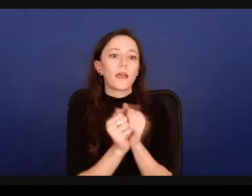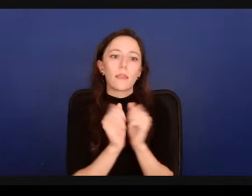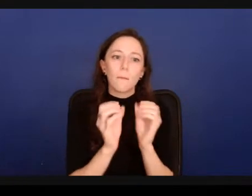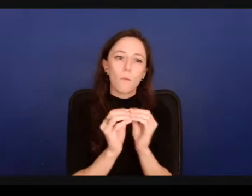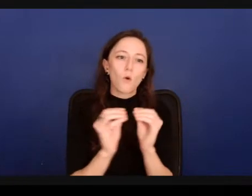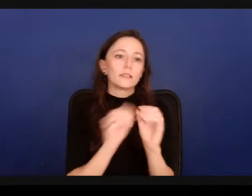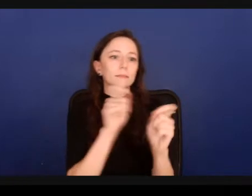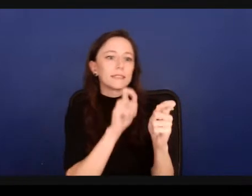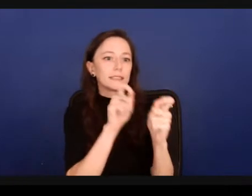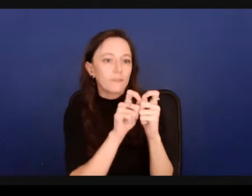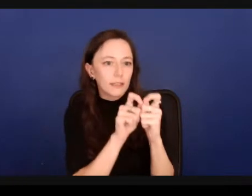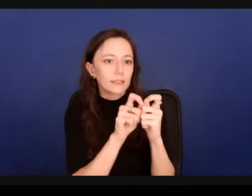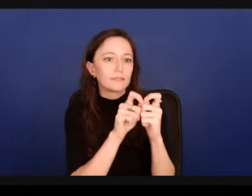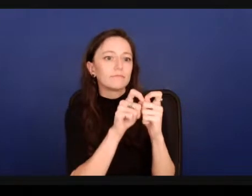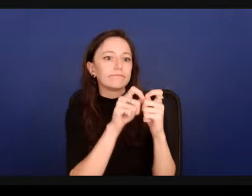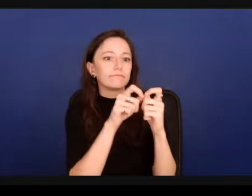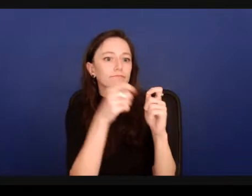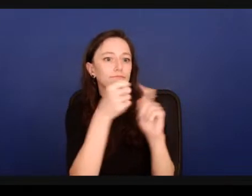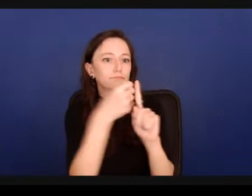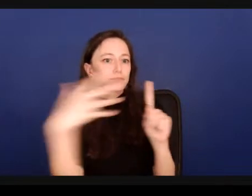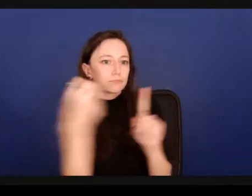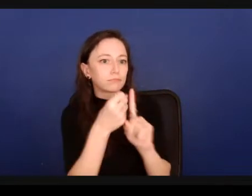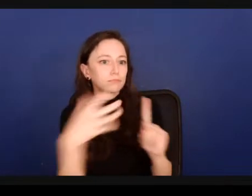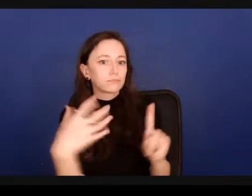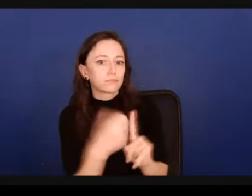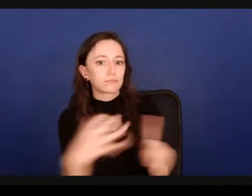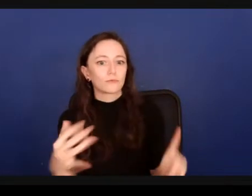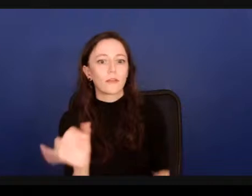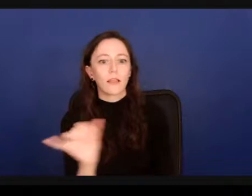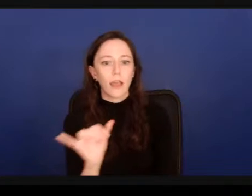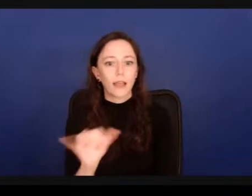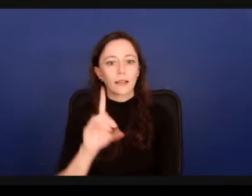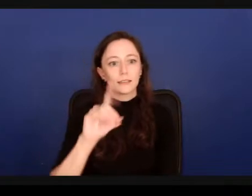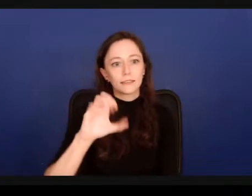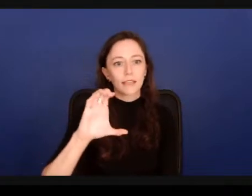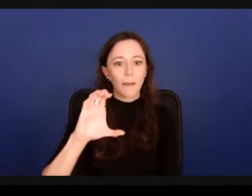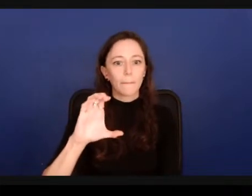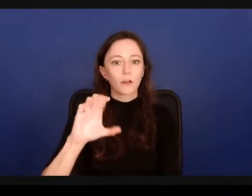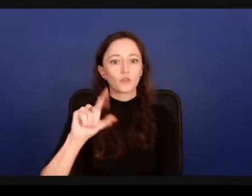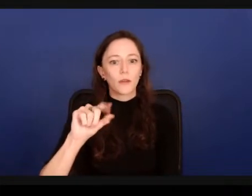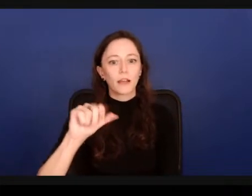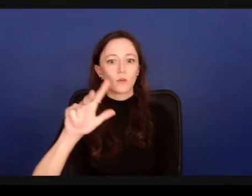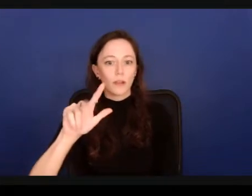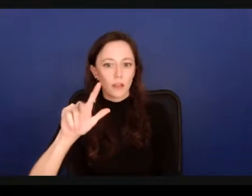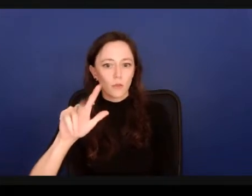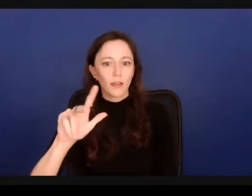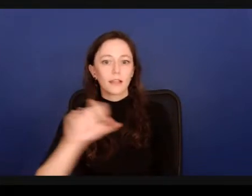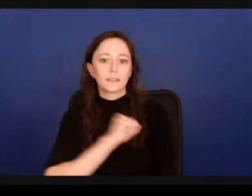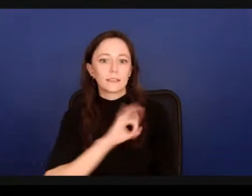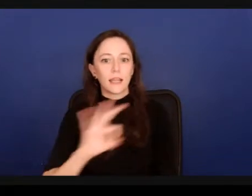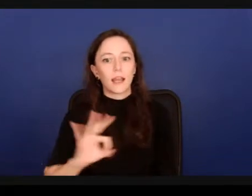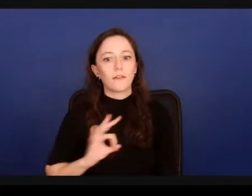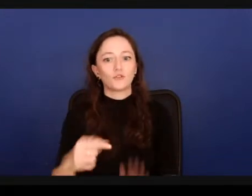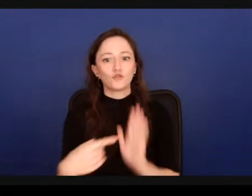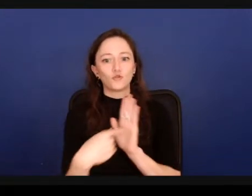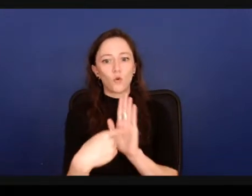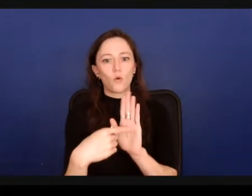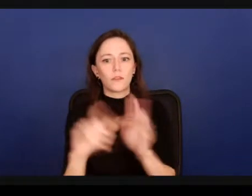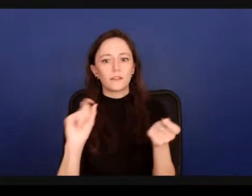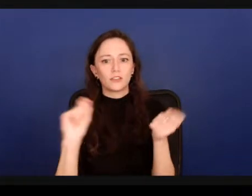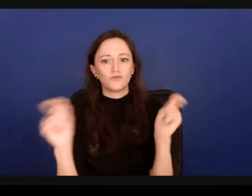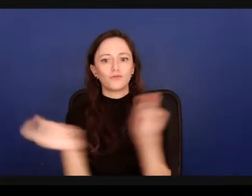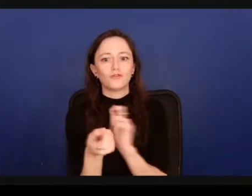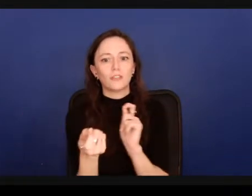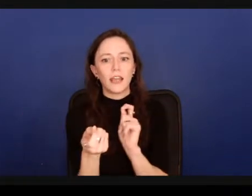in December 2023, staff from USGS, HVO, and NOAA, Pago Pago replaced seismic station TAU, which